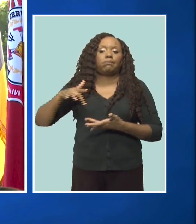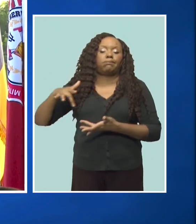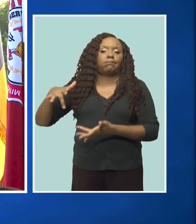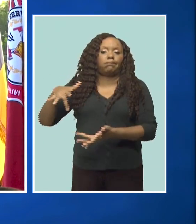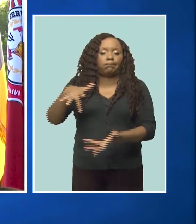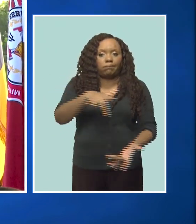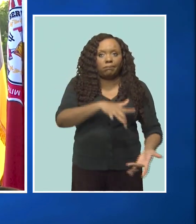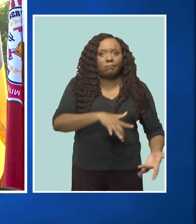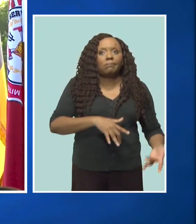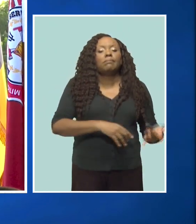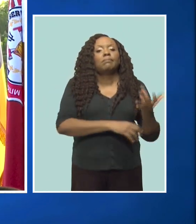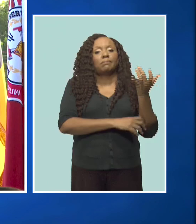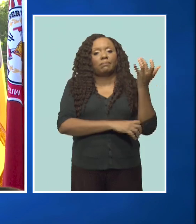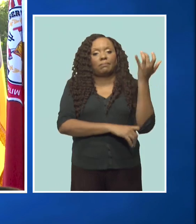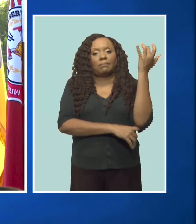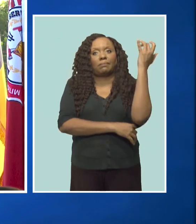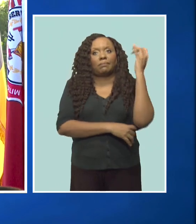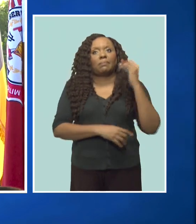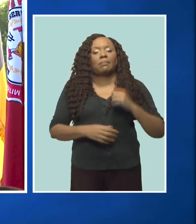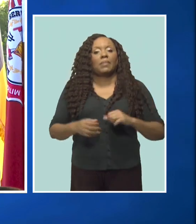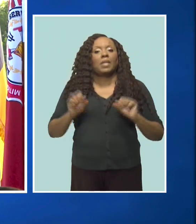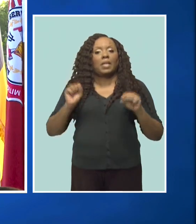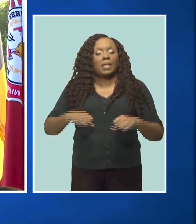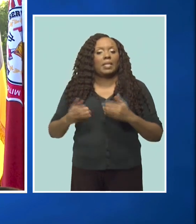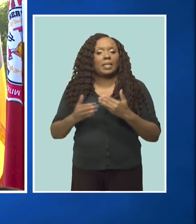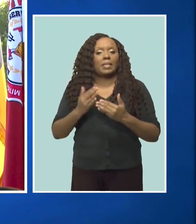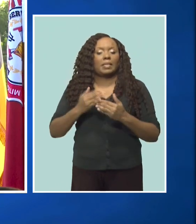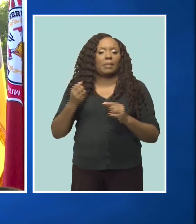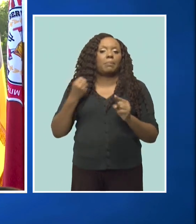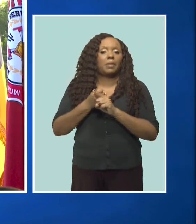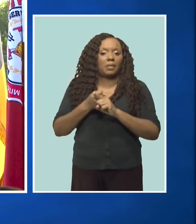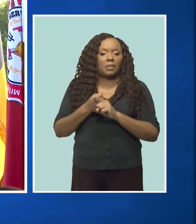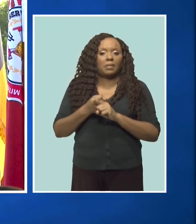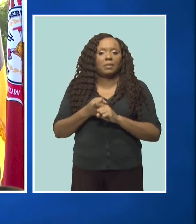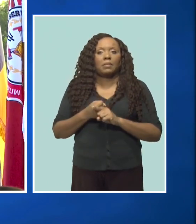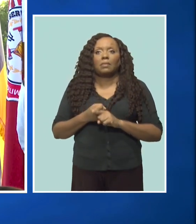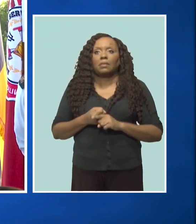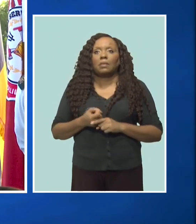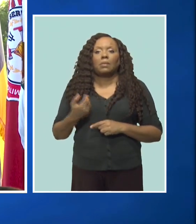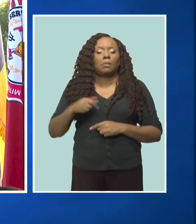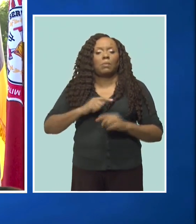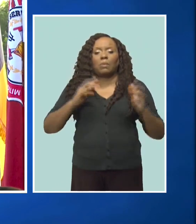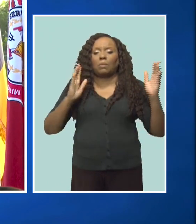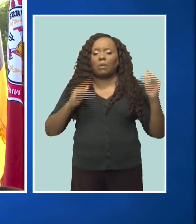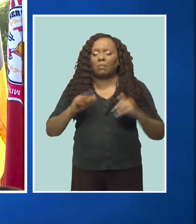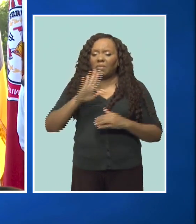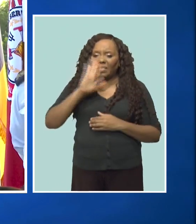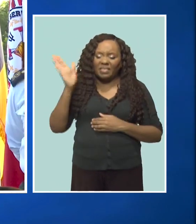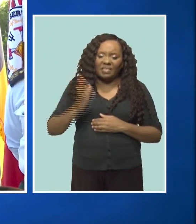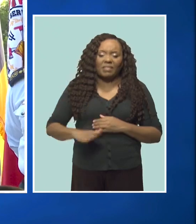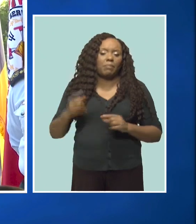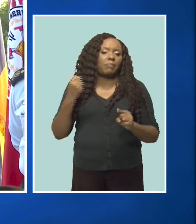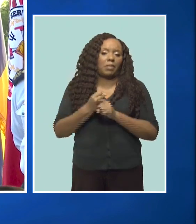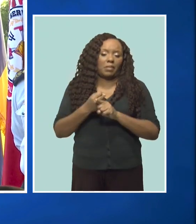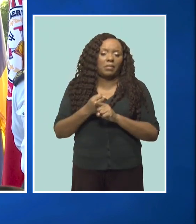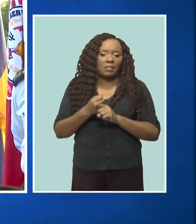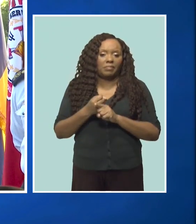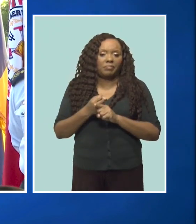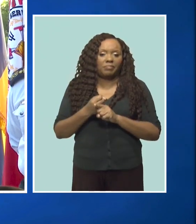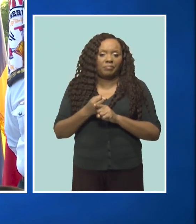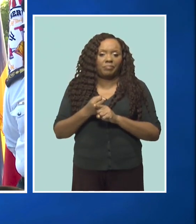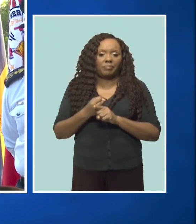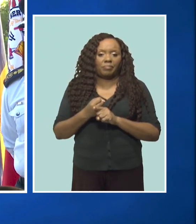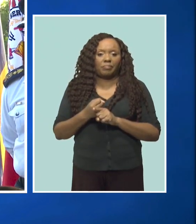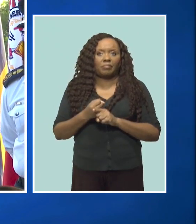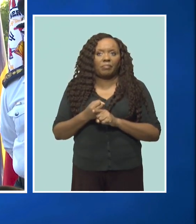equally, they could be spinning down here. We hope never to get hit. At some point in time,